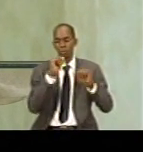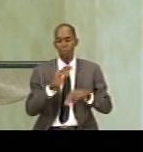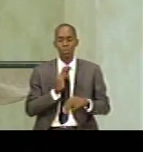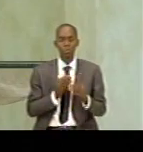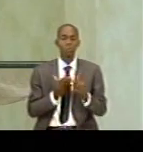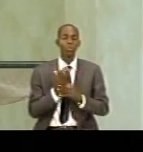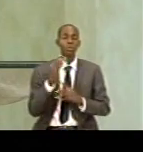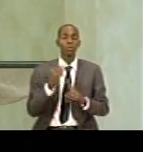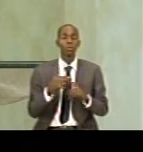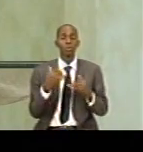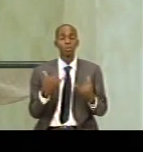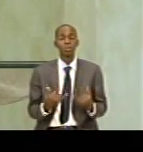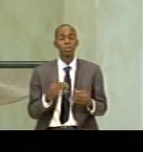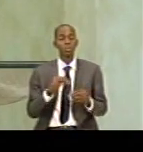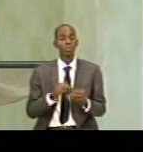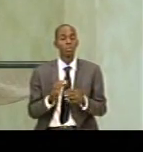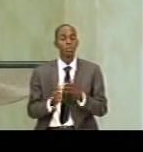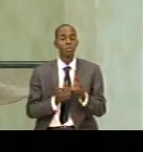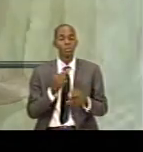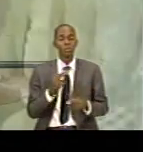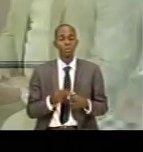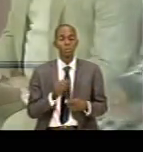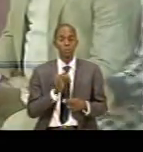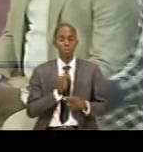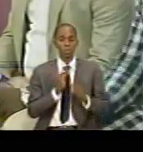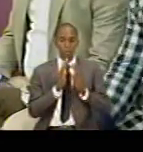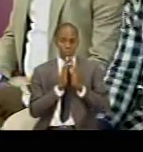In Jesus' name, I pray.